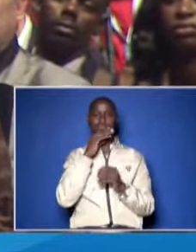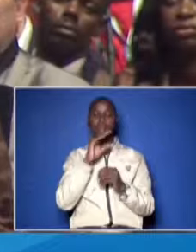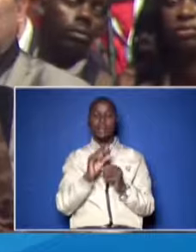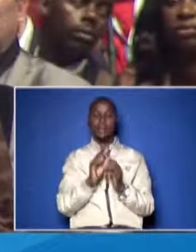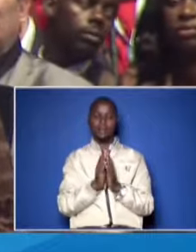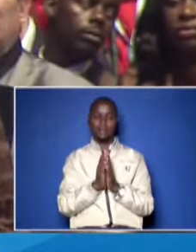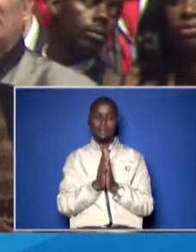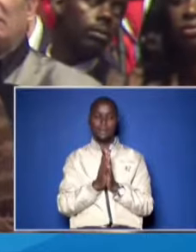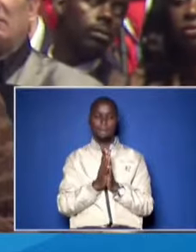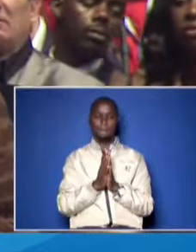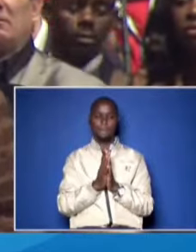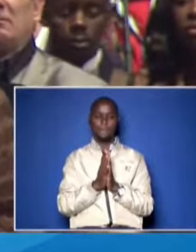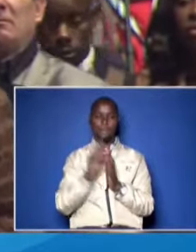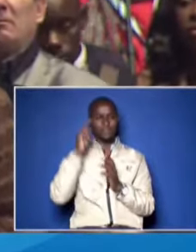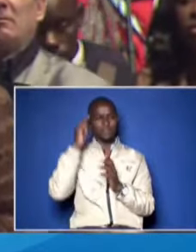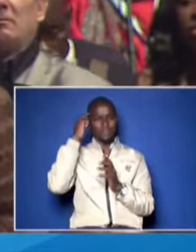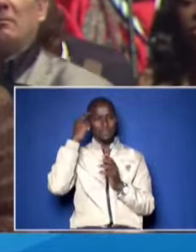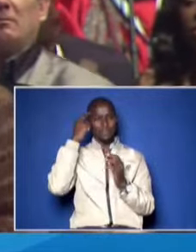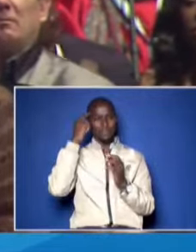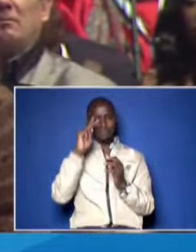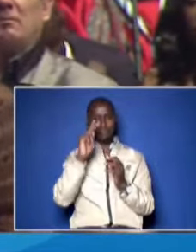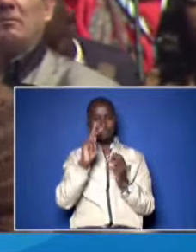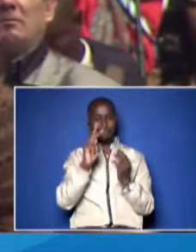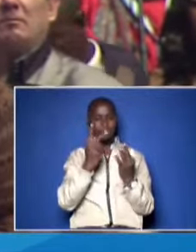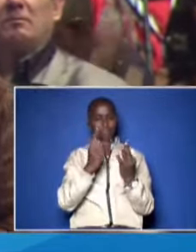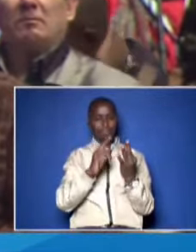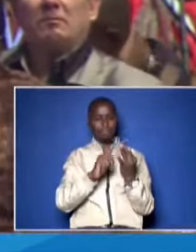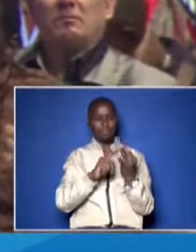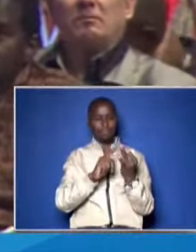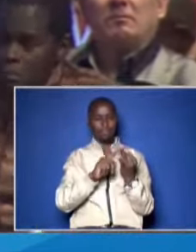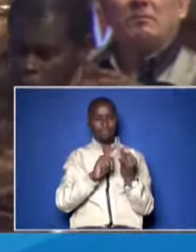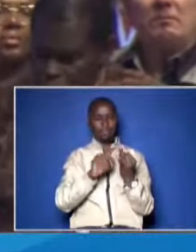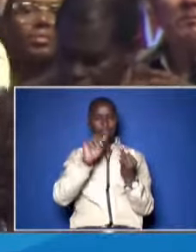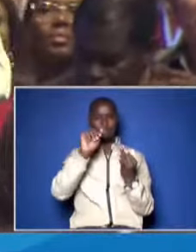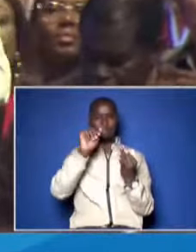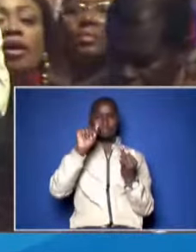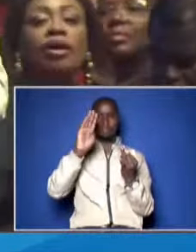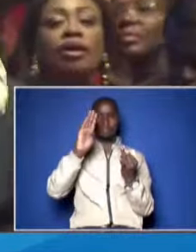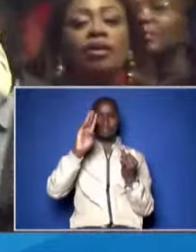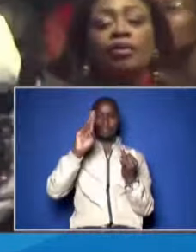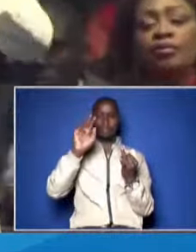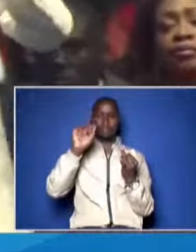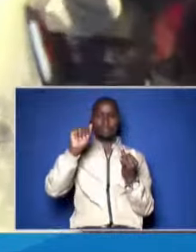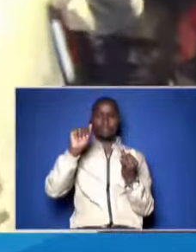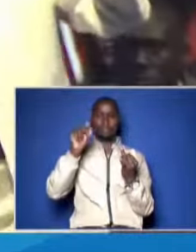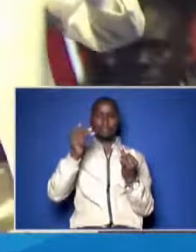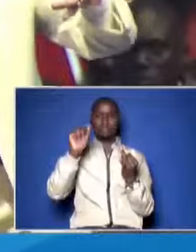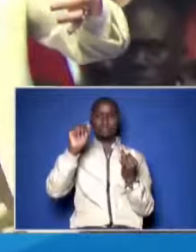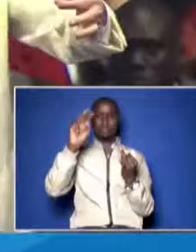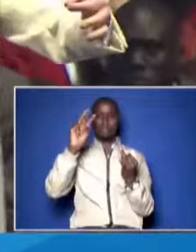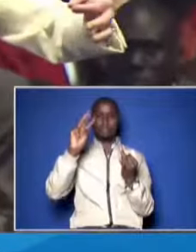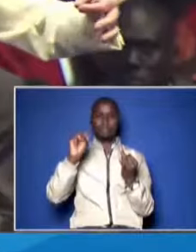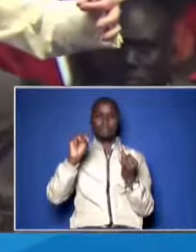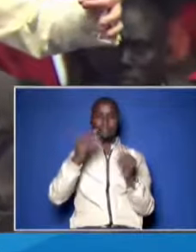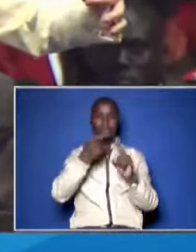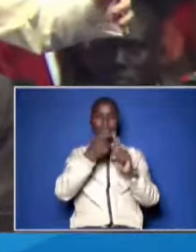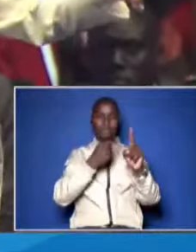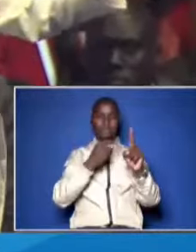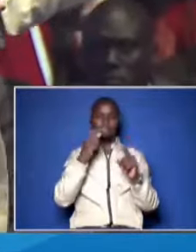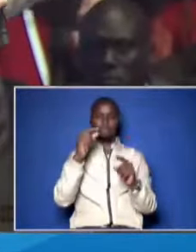of thought number two Abraham from Genesis